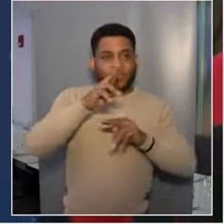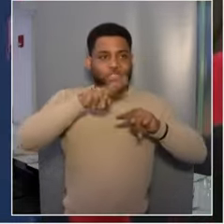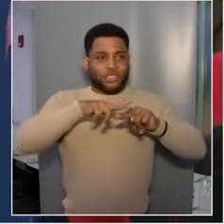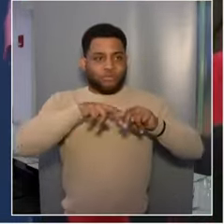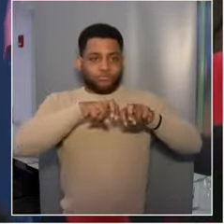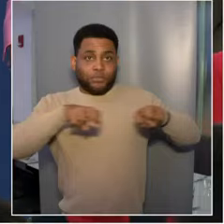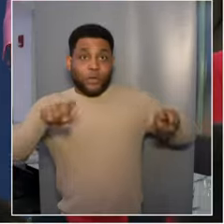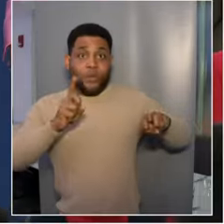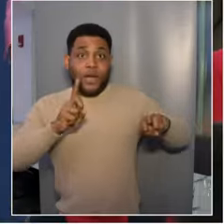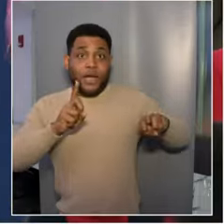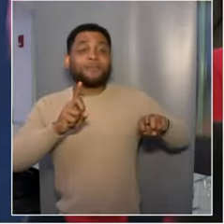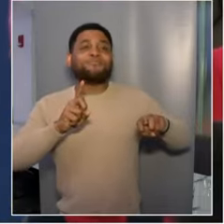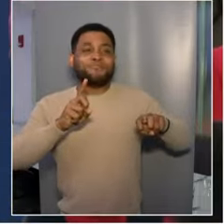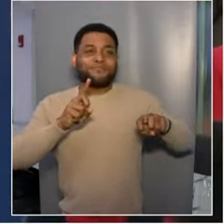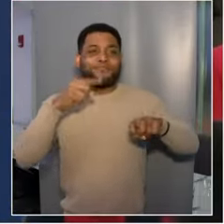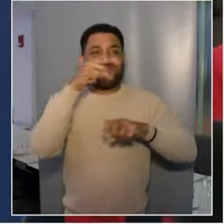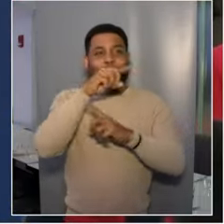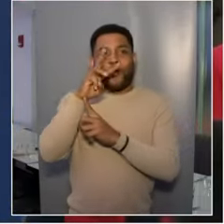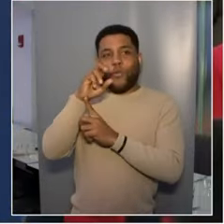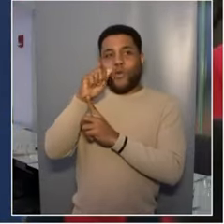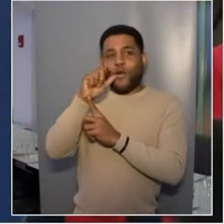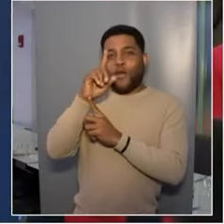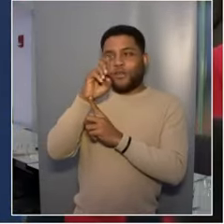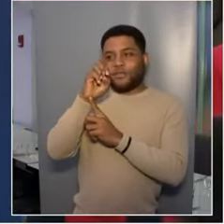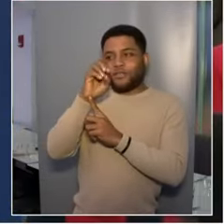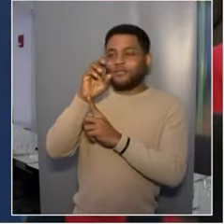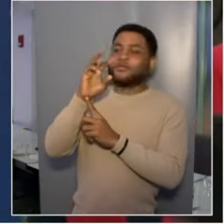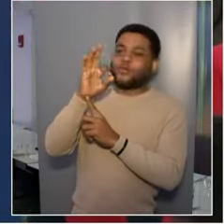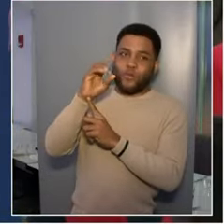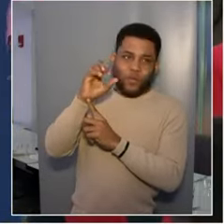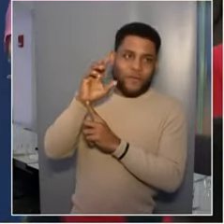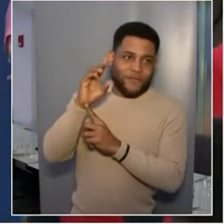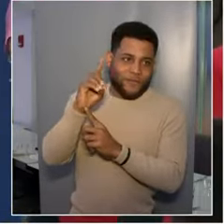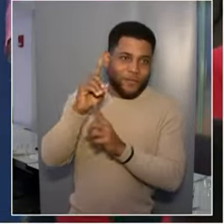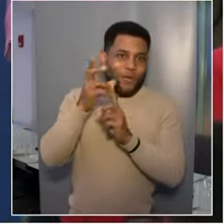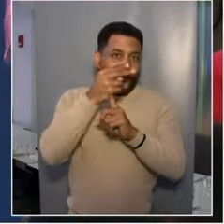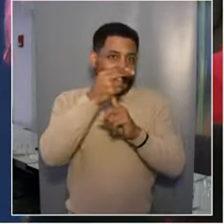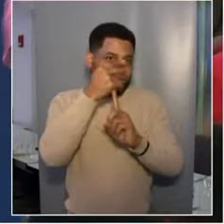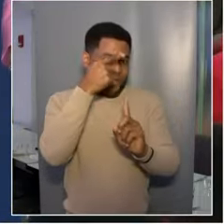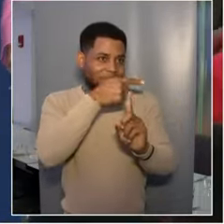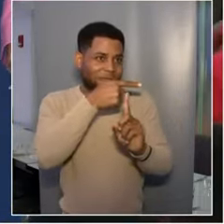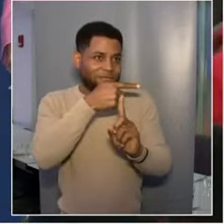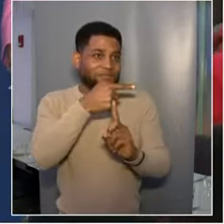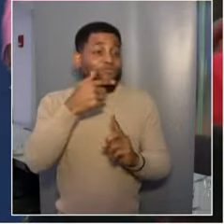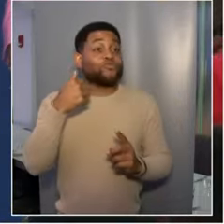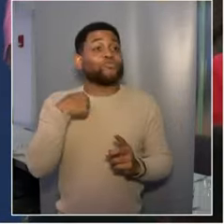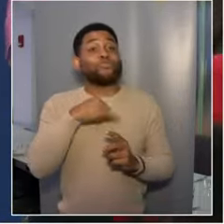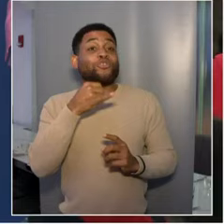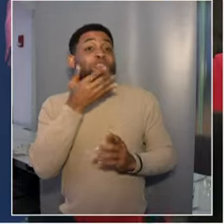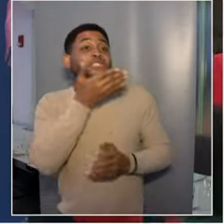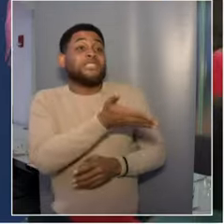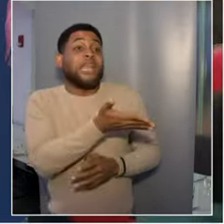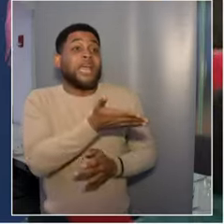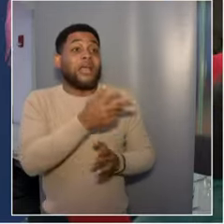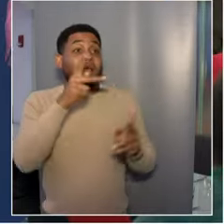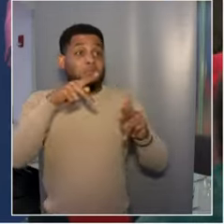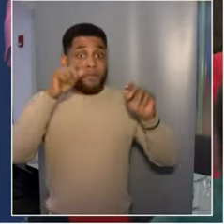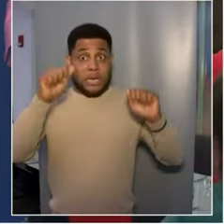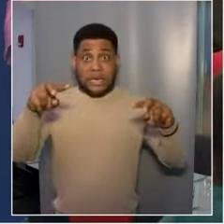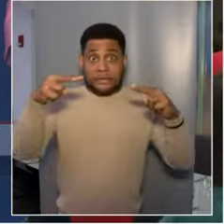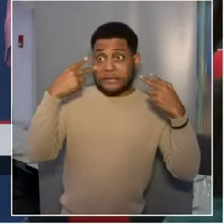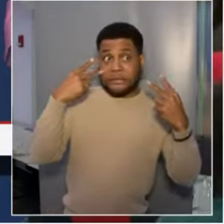the Waldorf. And I would jump up and run to the bar and get some drinks, and we would sit, but we would talk